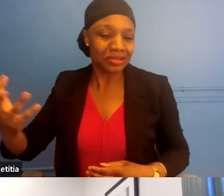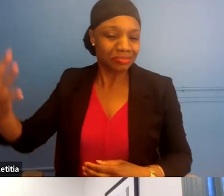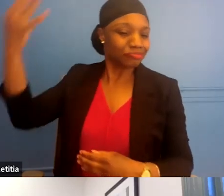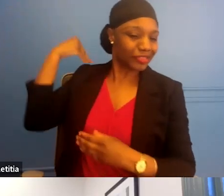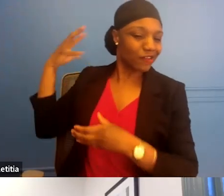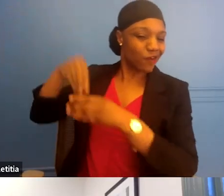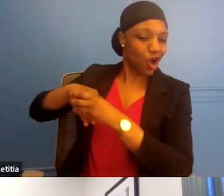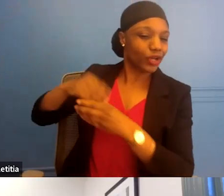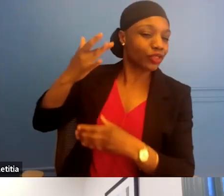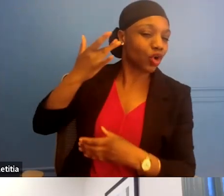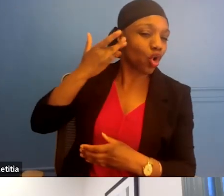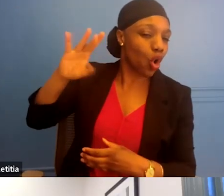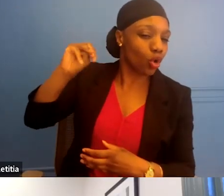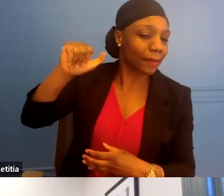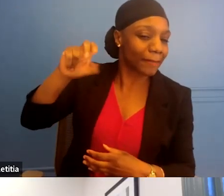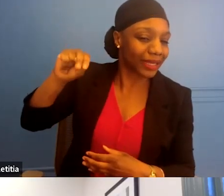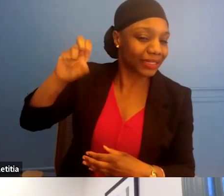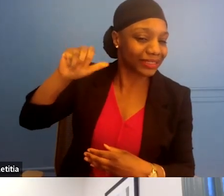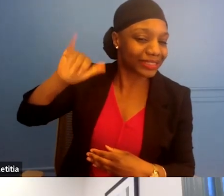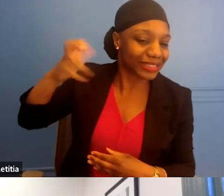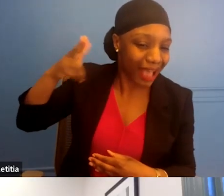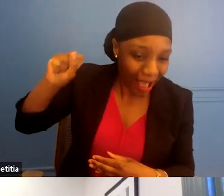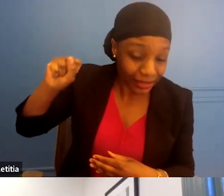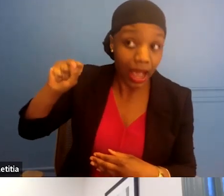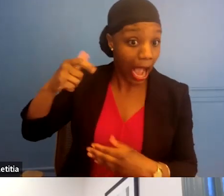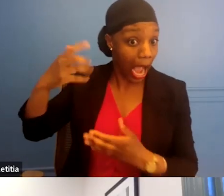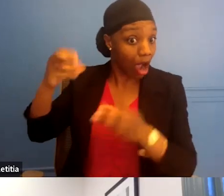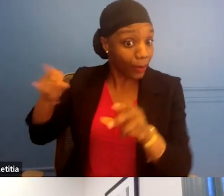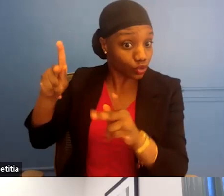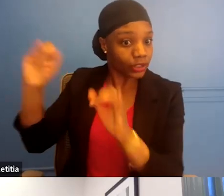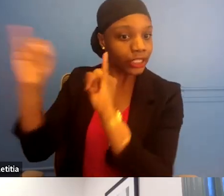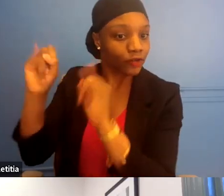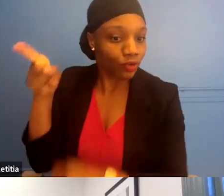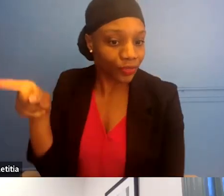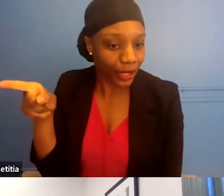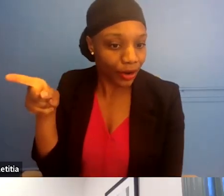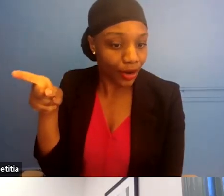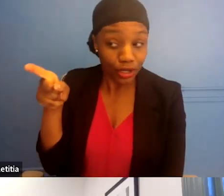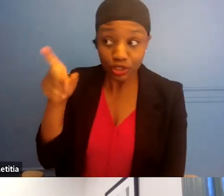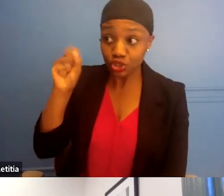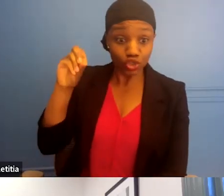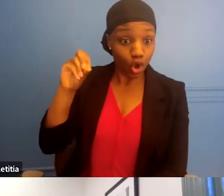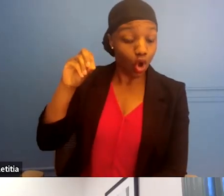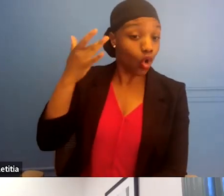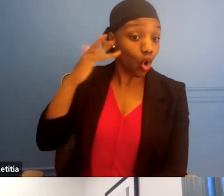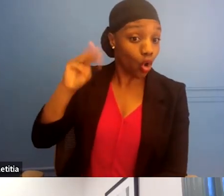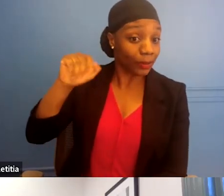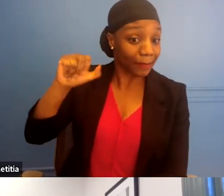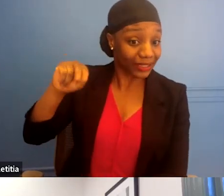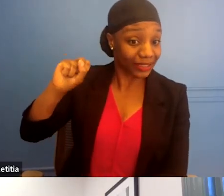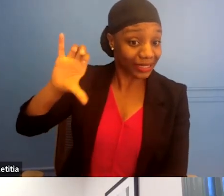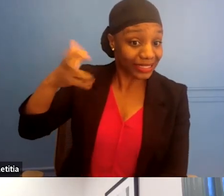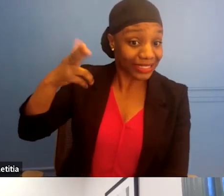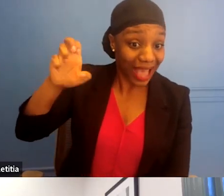time, with her direction and support, was able to interview at Goldman. And for me, the introduction to Goldman Sachs was